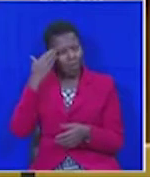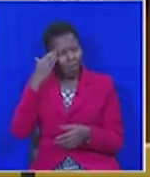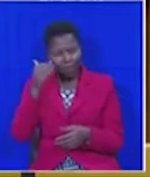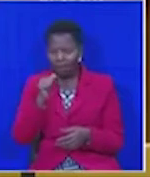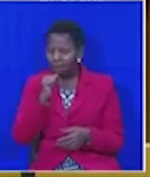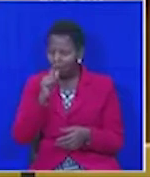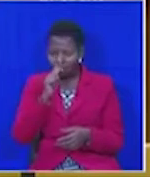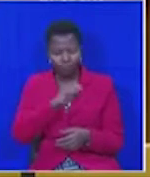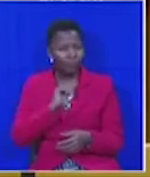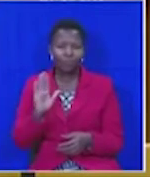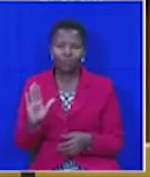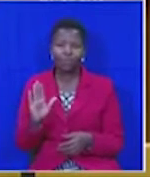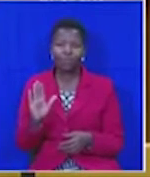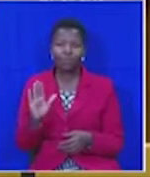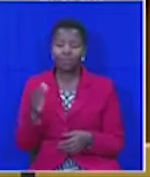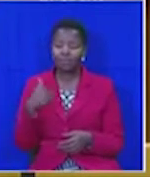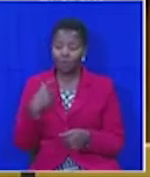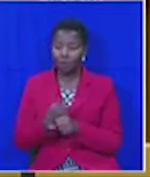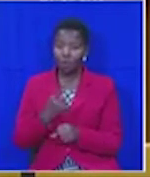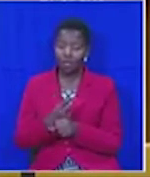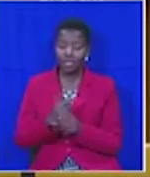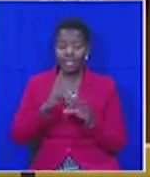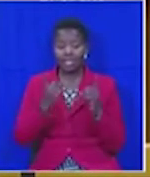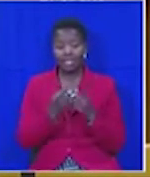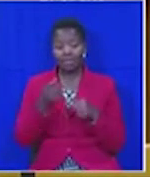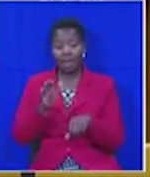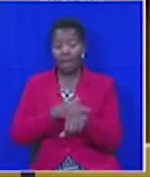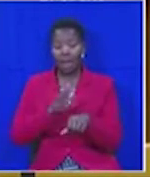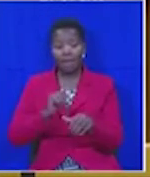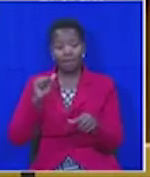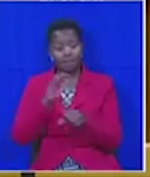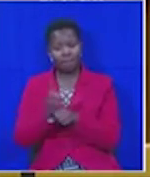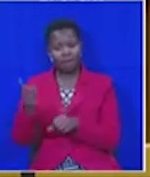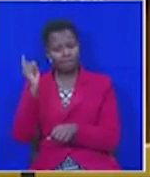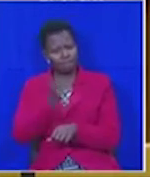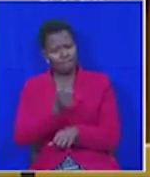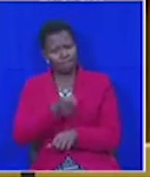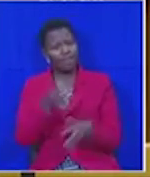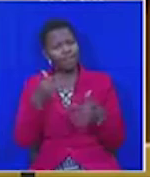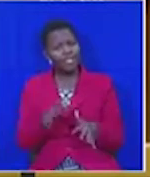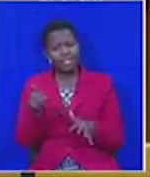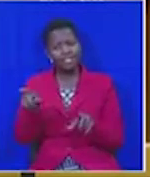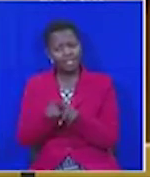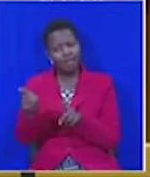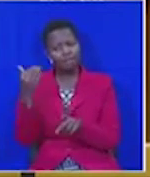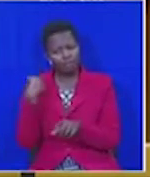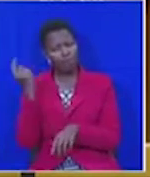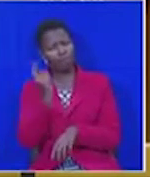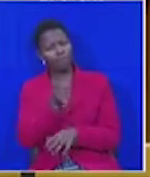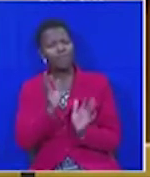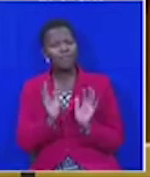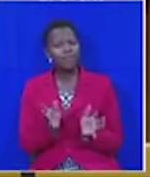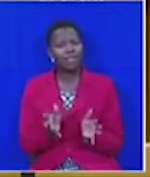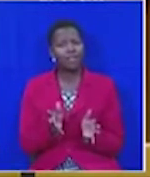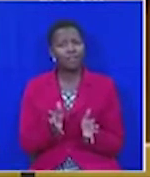we've always reprimanded departments, and he also spoke on those debates. So I want